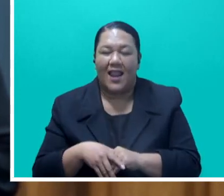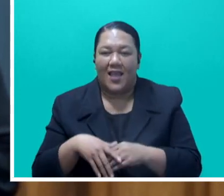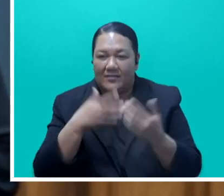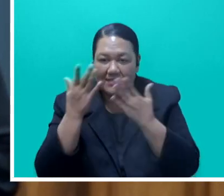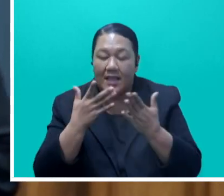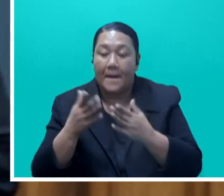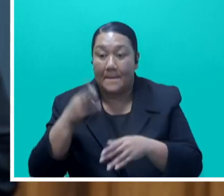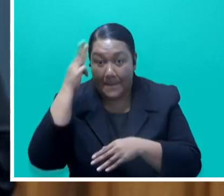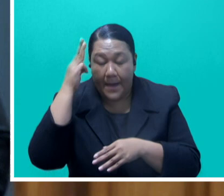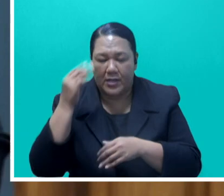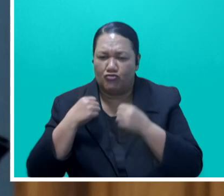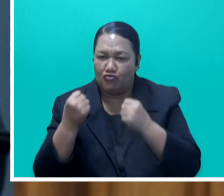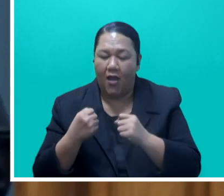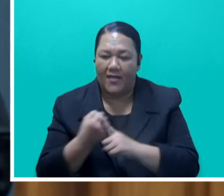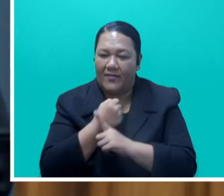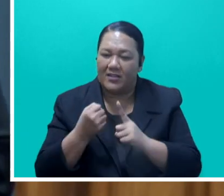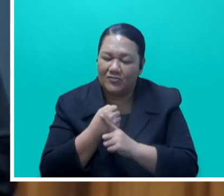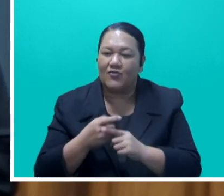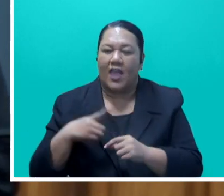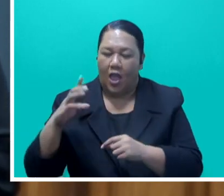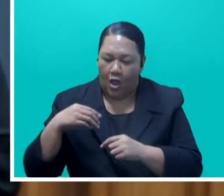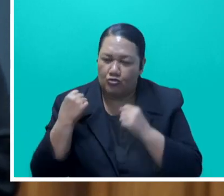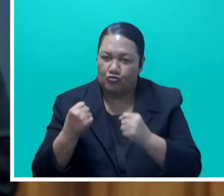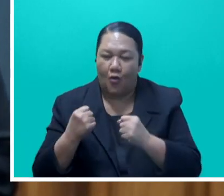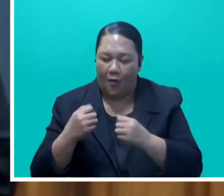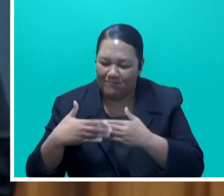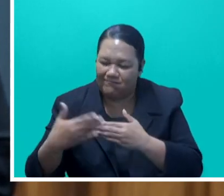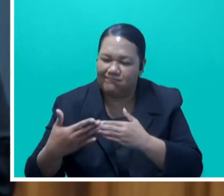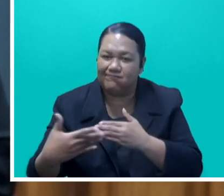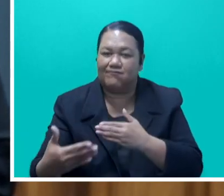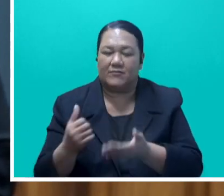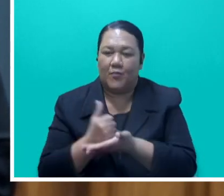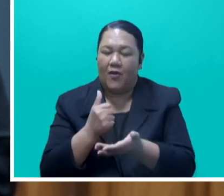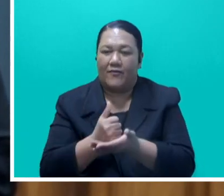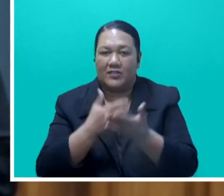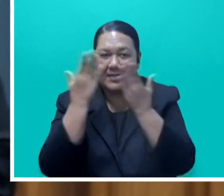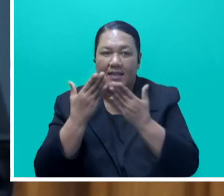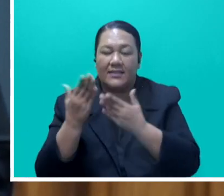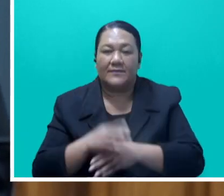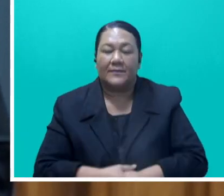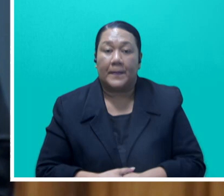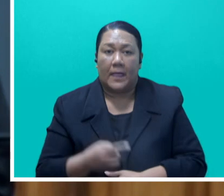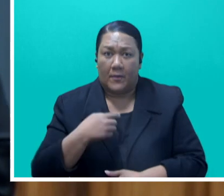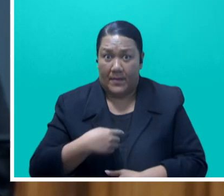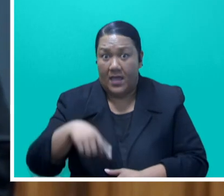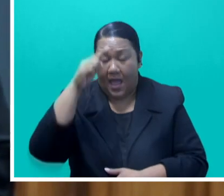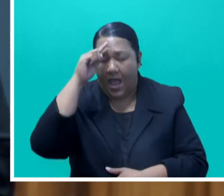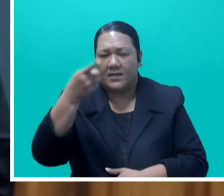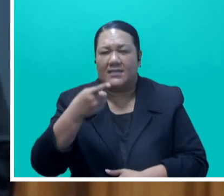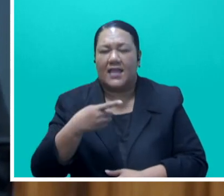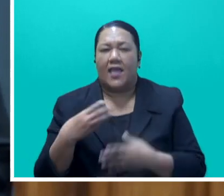have relatives stay with us for the duration of their studies. So at a young age, Mr. Speaker, sir, I understood the value of